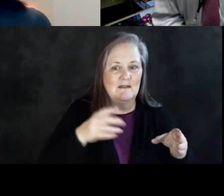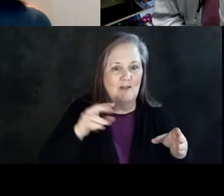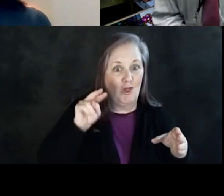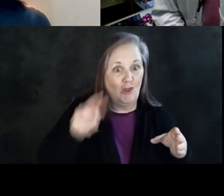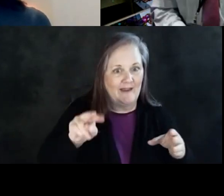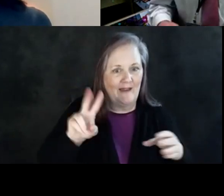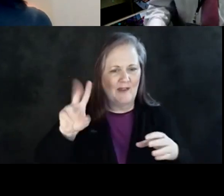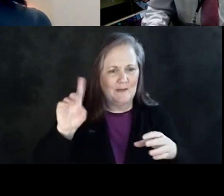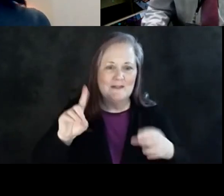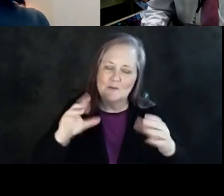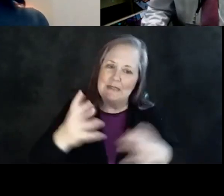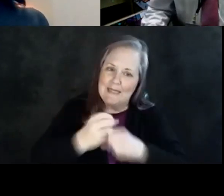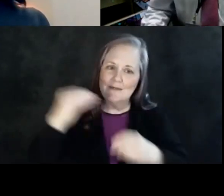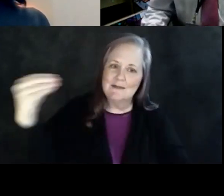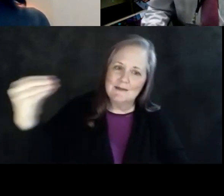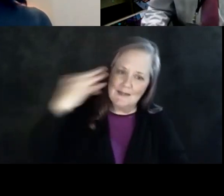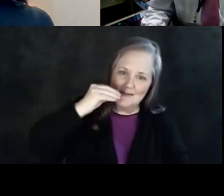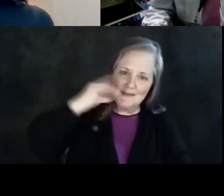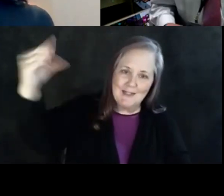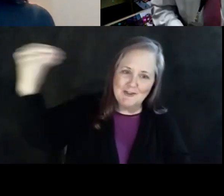get some sunshine.